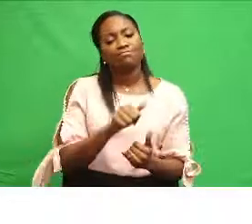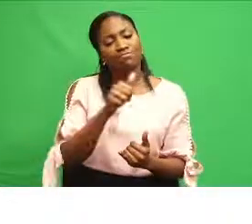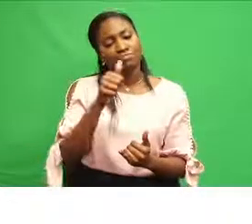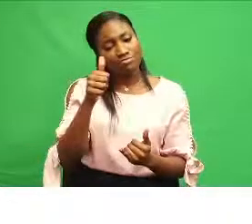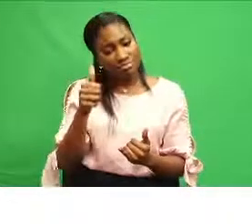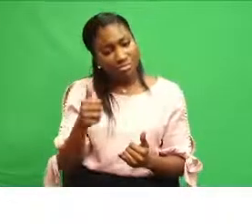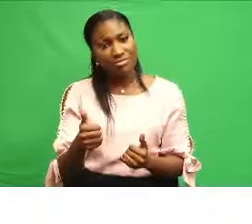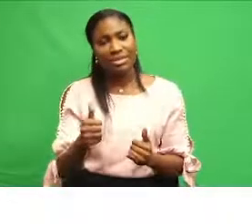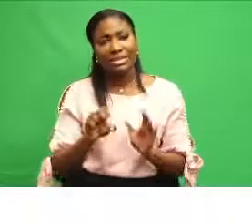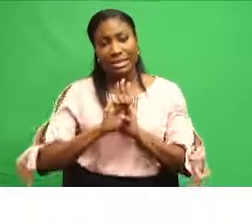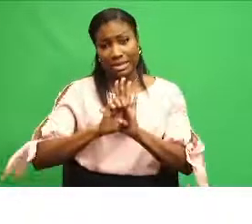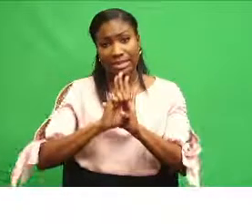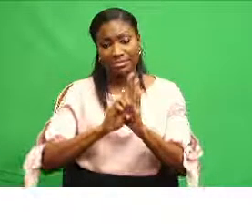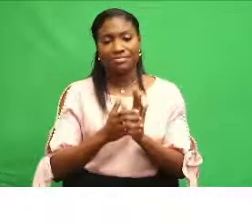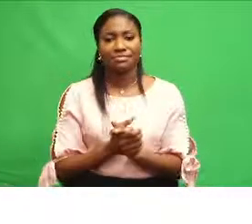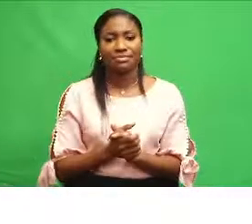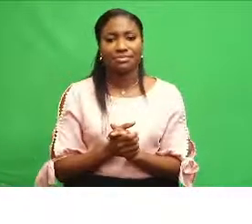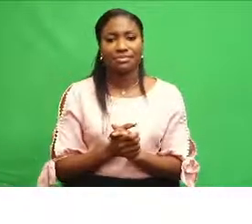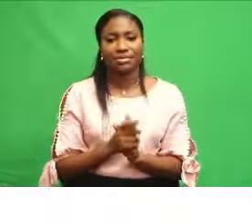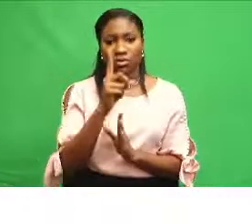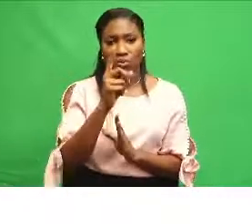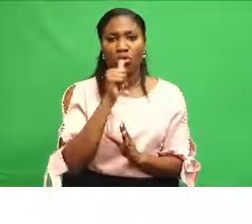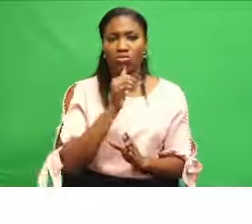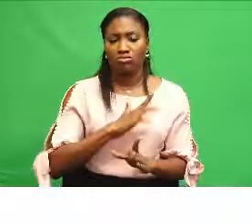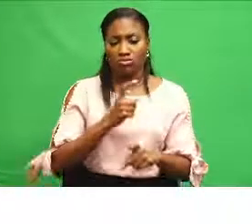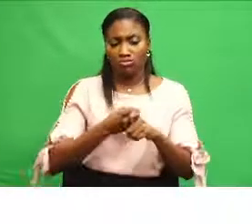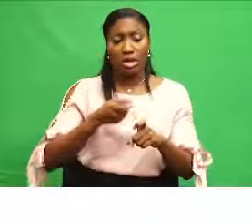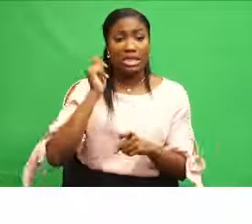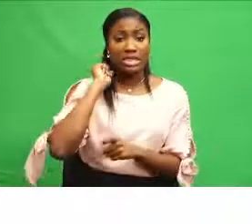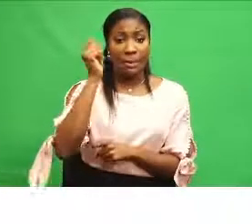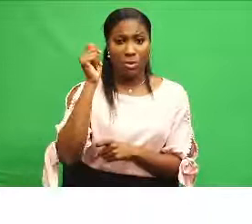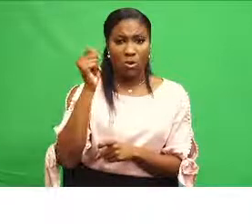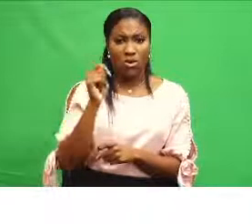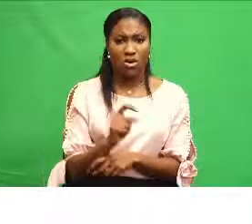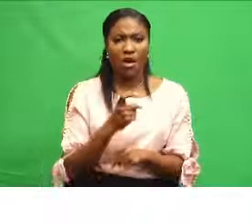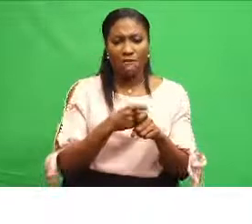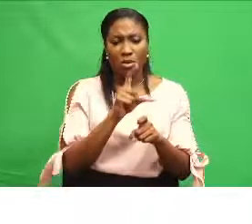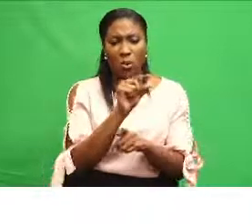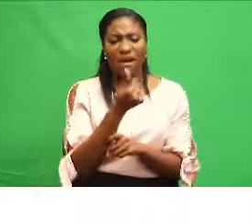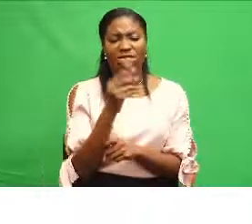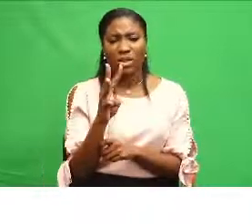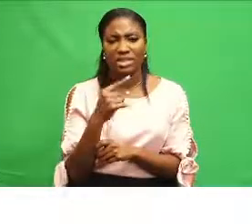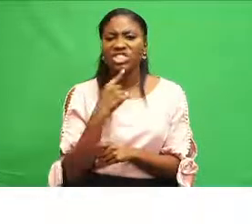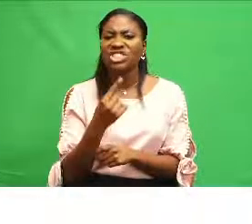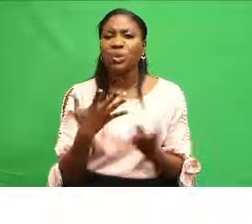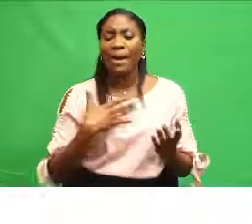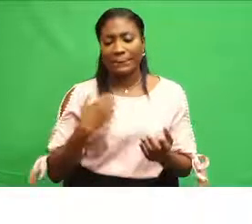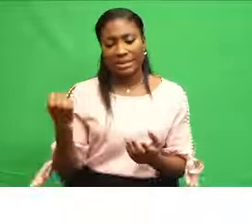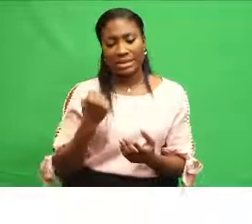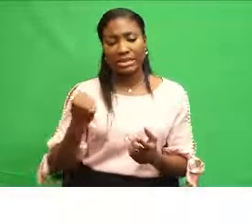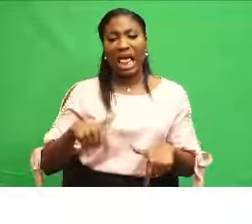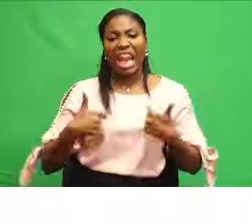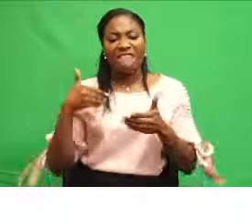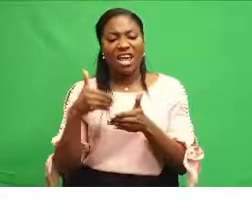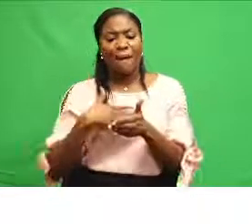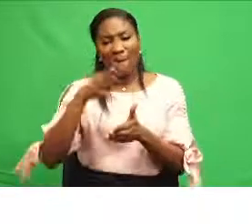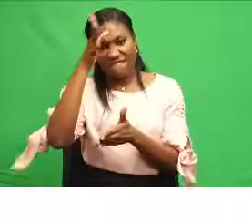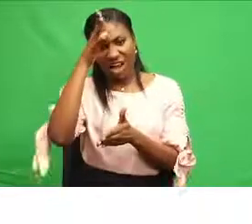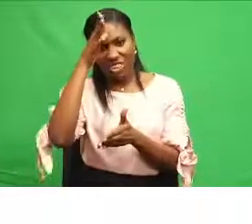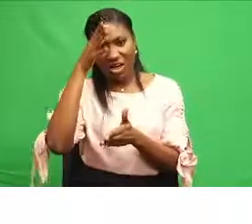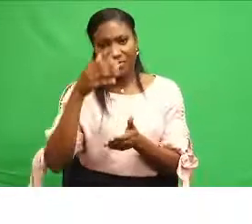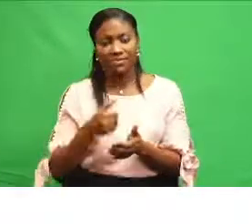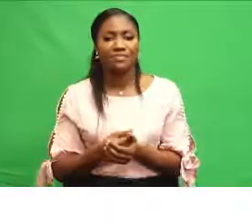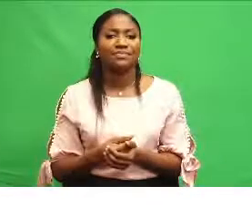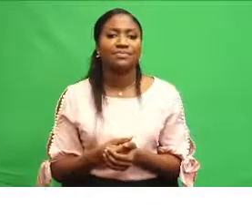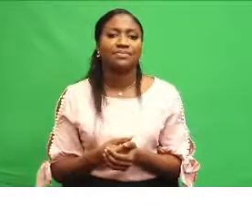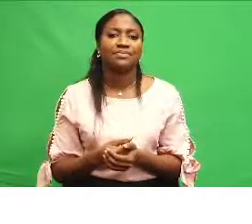been part of a Tobago focus group with caregivers in 2014, and she shared, "I have a sister living close to my father in Trinidad,